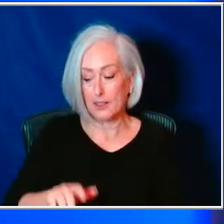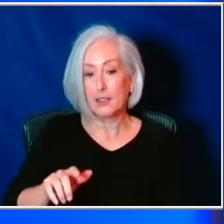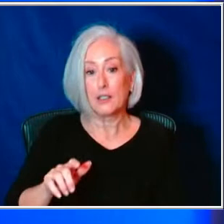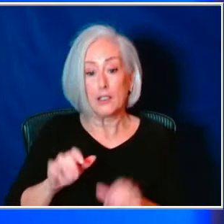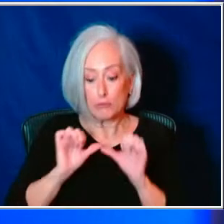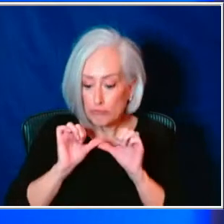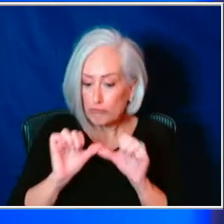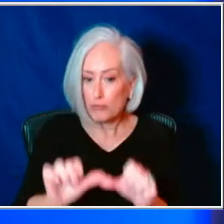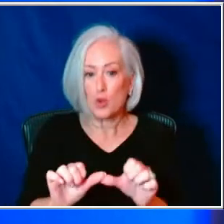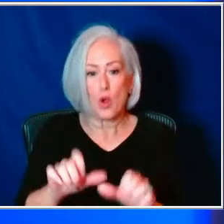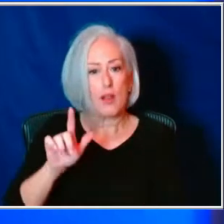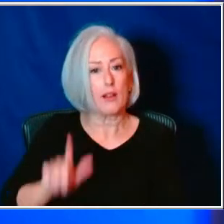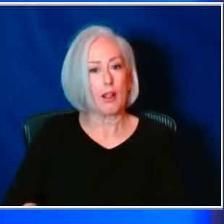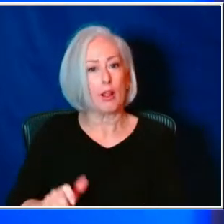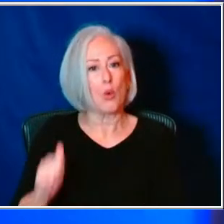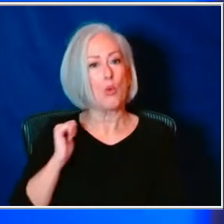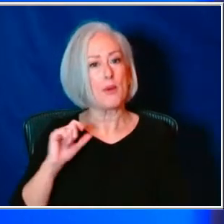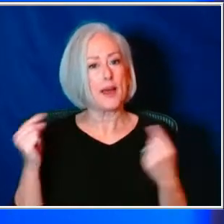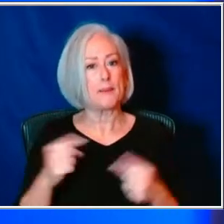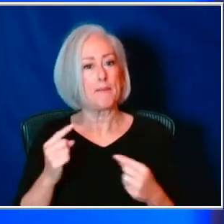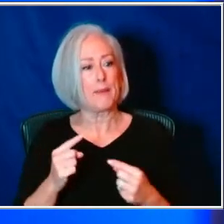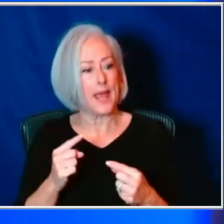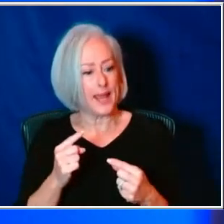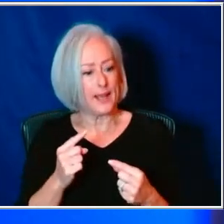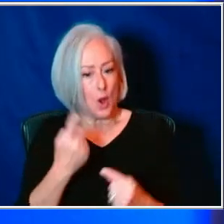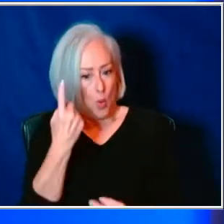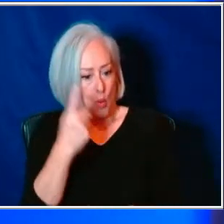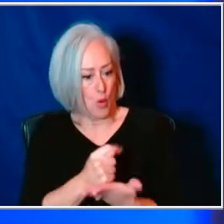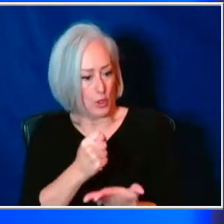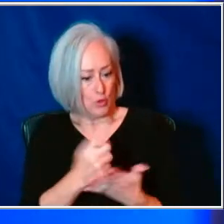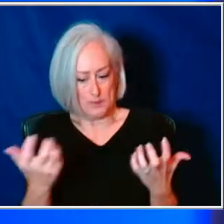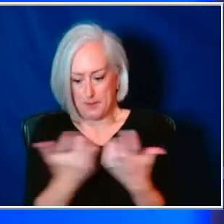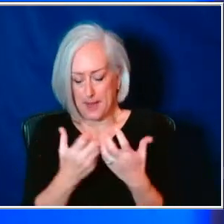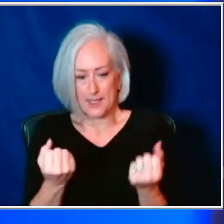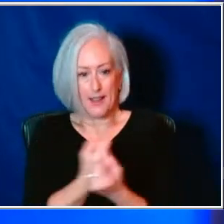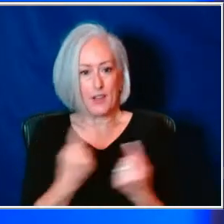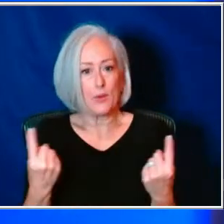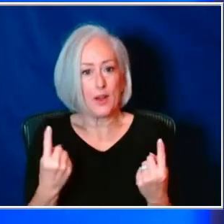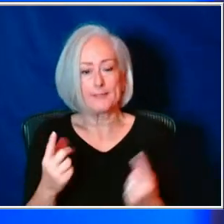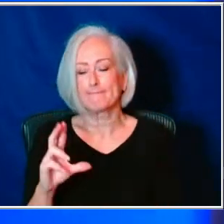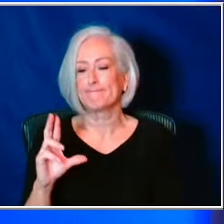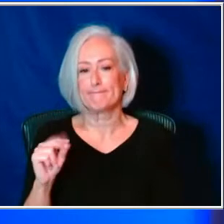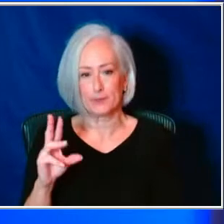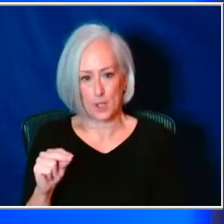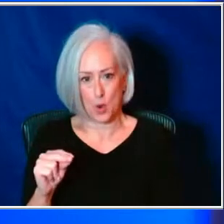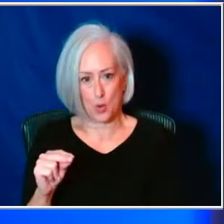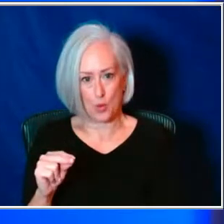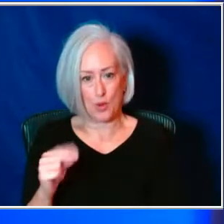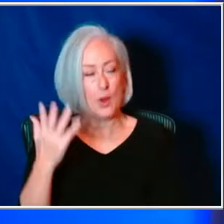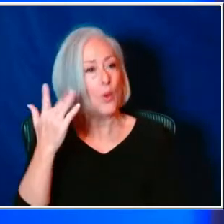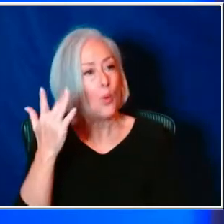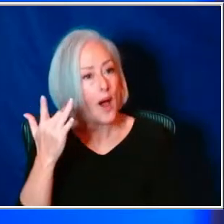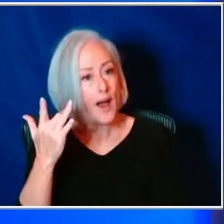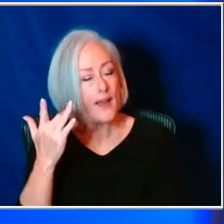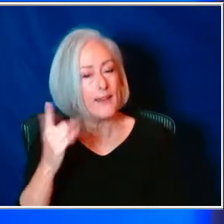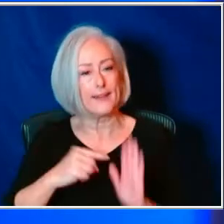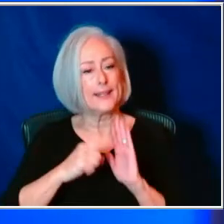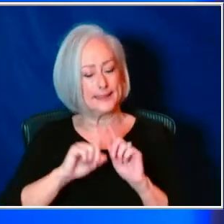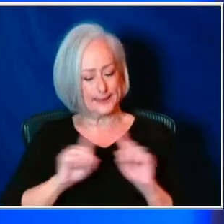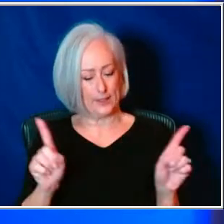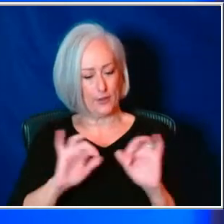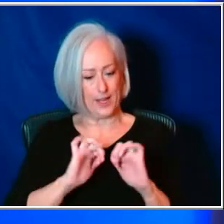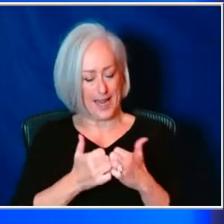for patients, and that's because chronic low back pain itself is very different in how it presents or develops